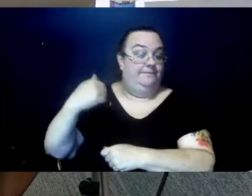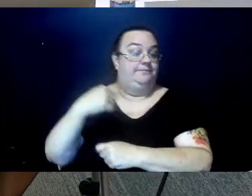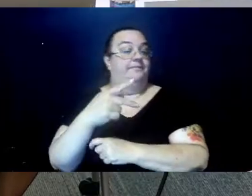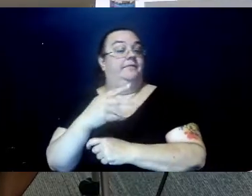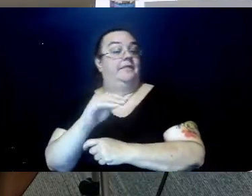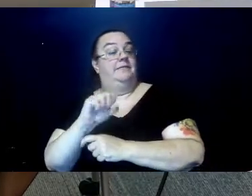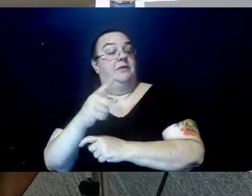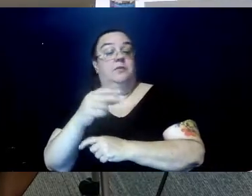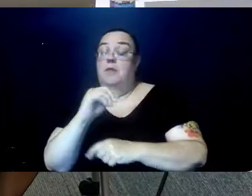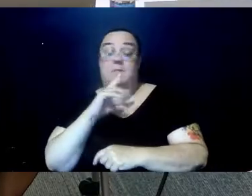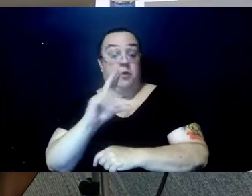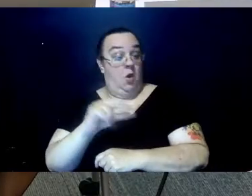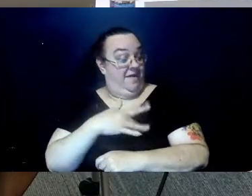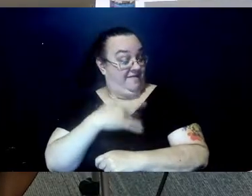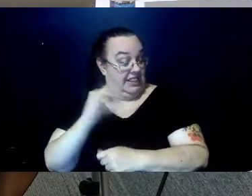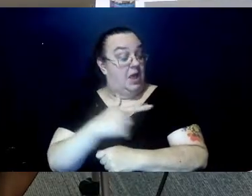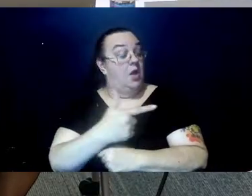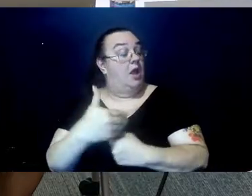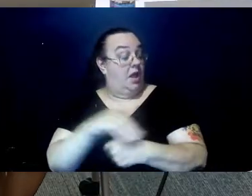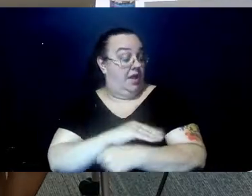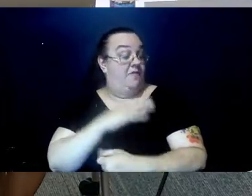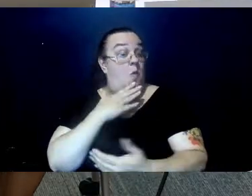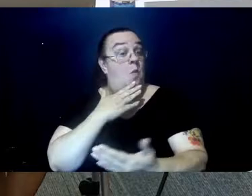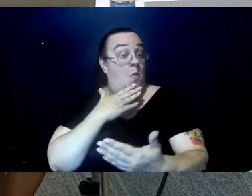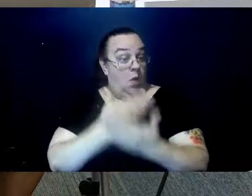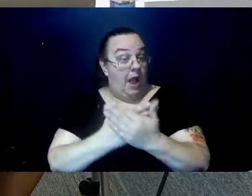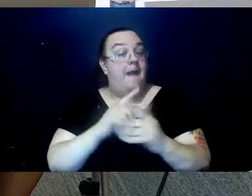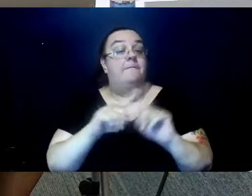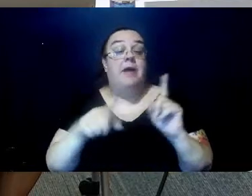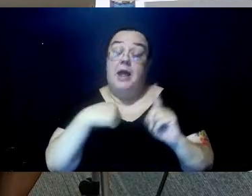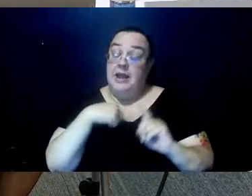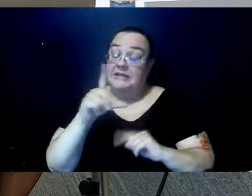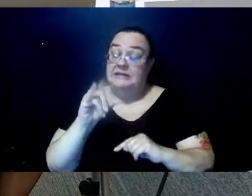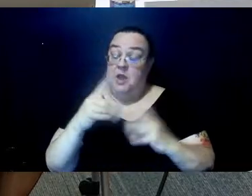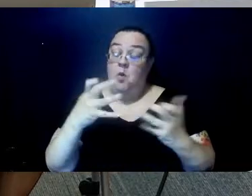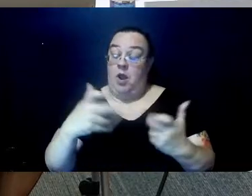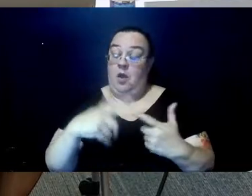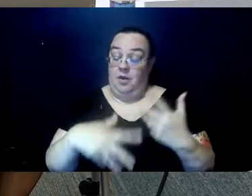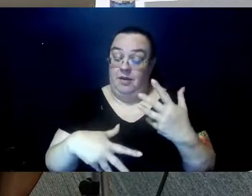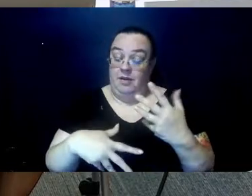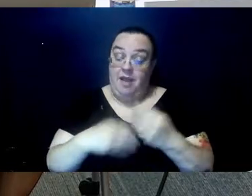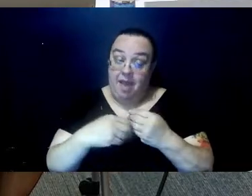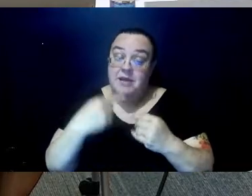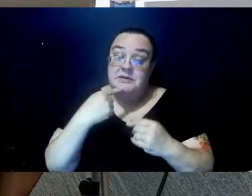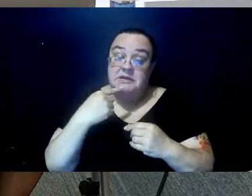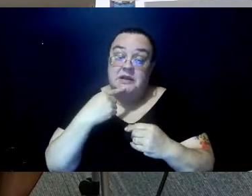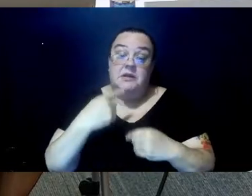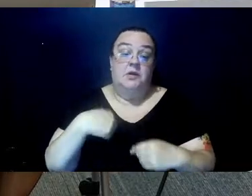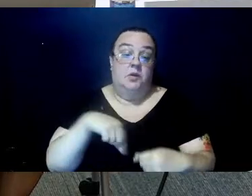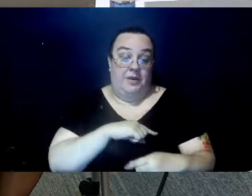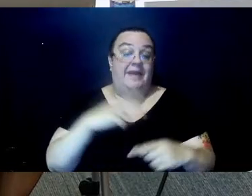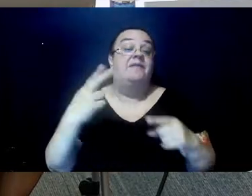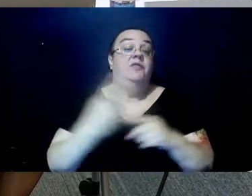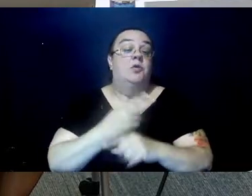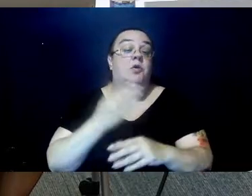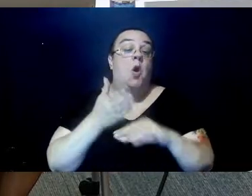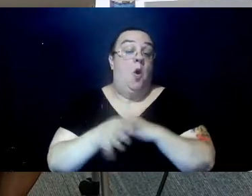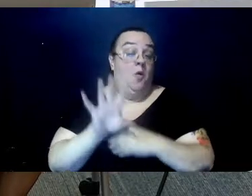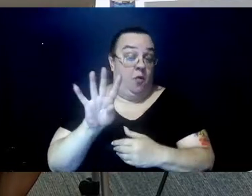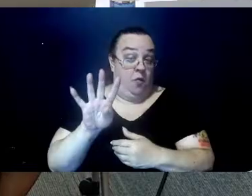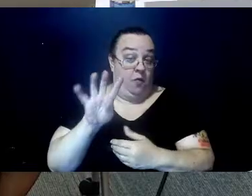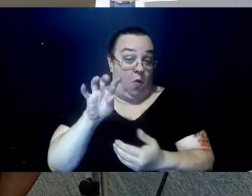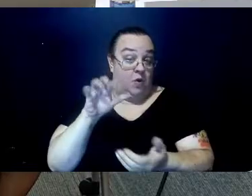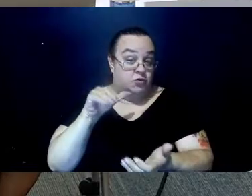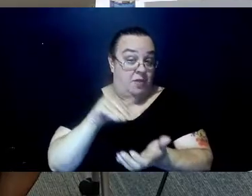No, I feel like you covered it pretty well, but I did just want to point out that we've used over $400,000